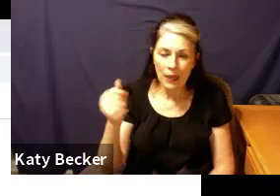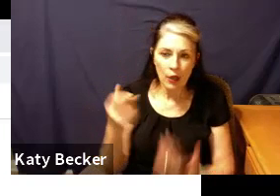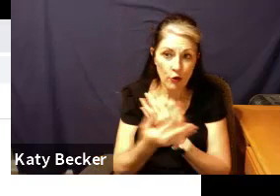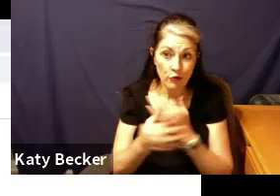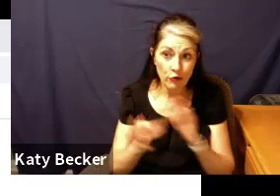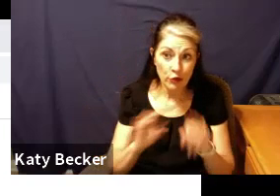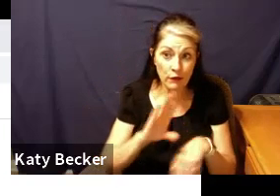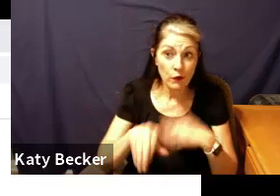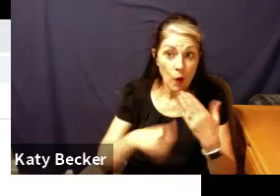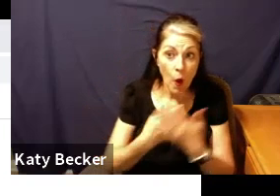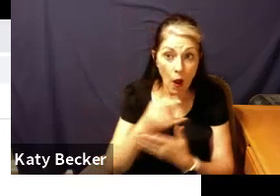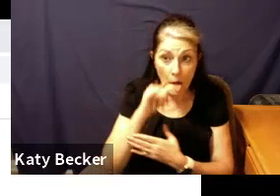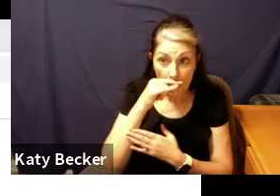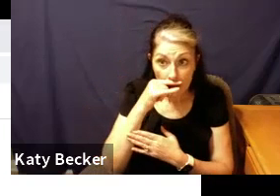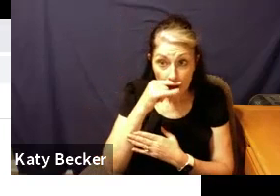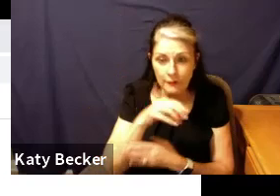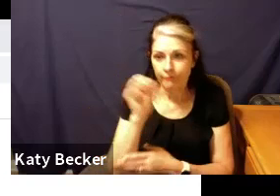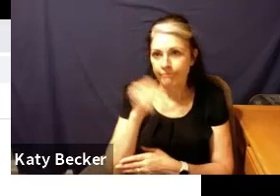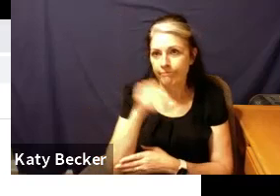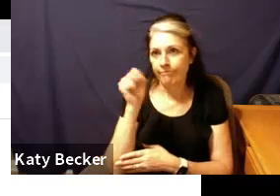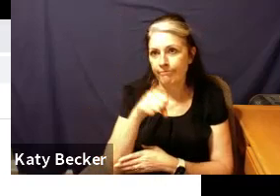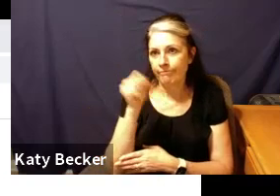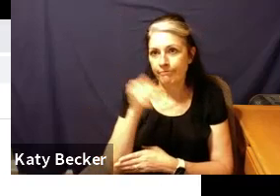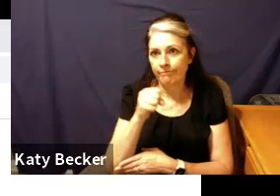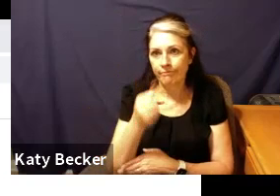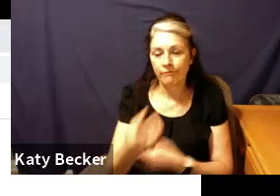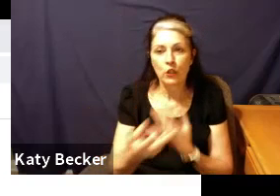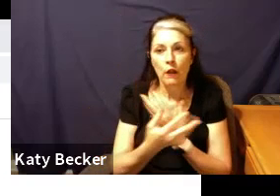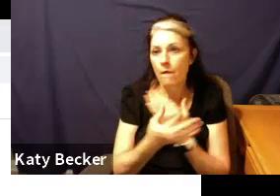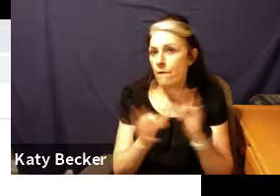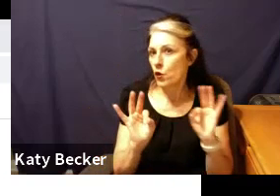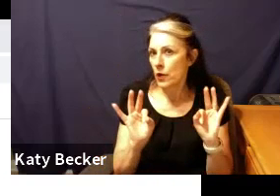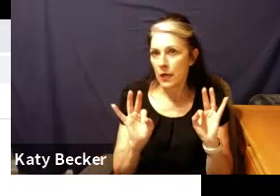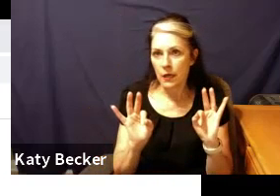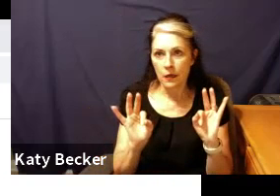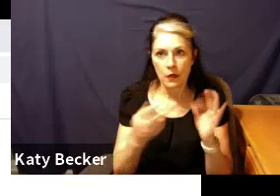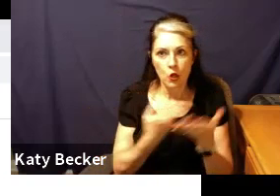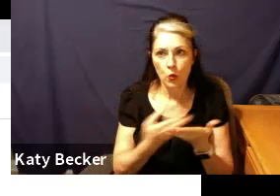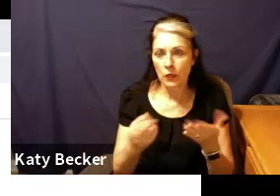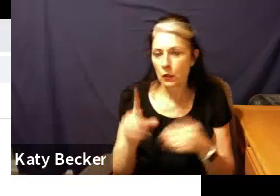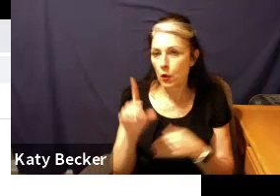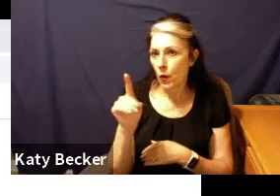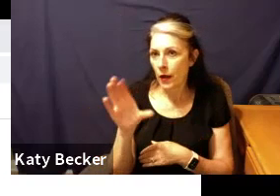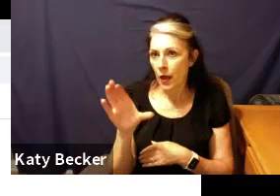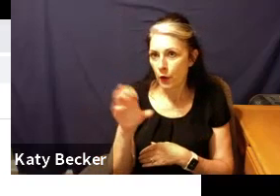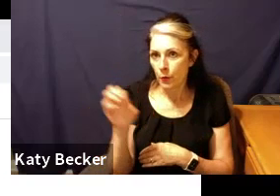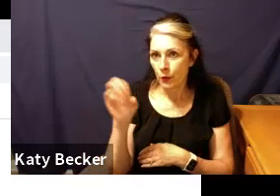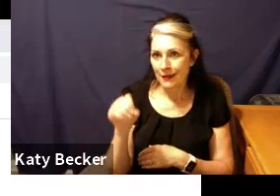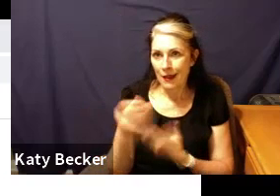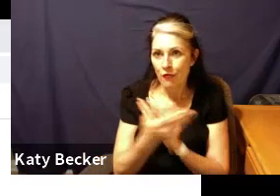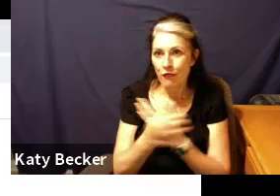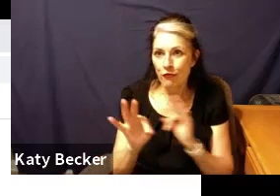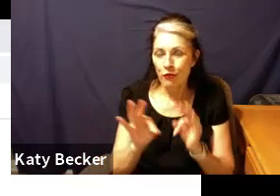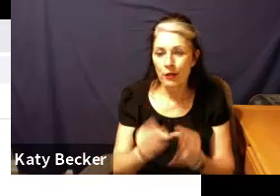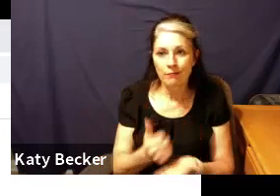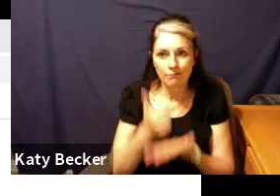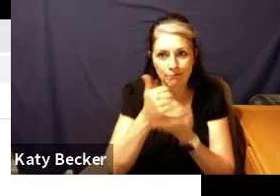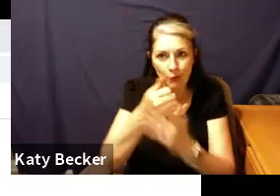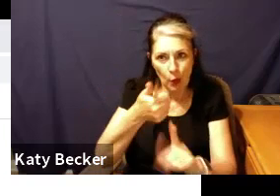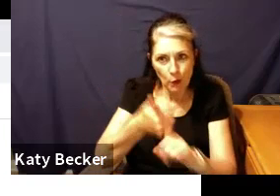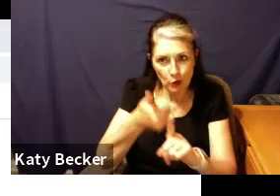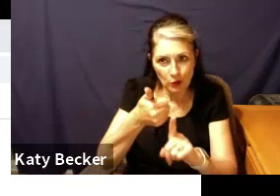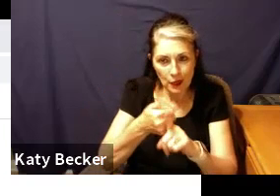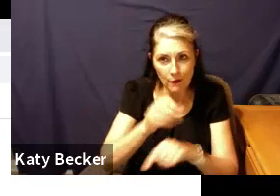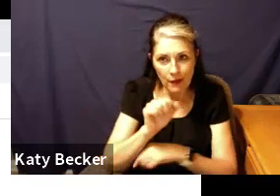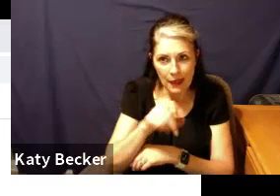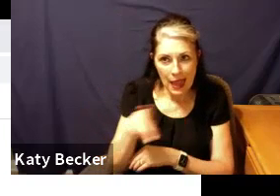all kids? Yes, it's actually a free resource. It is. It's 100% free. So help yourself. The app